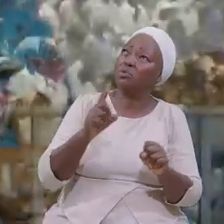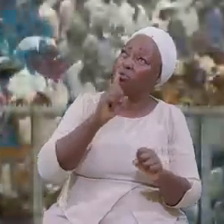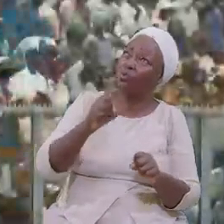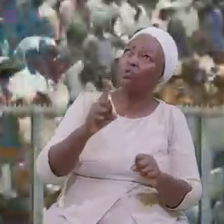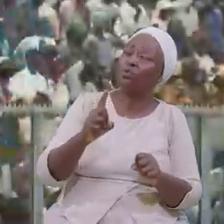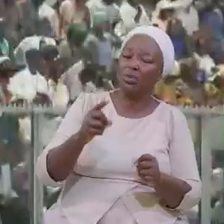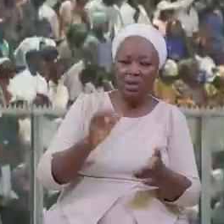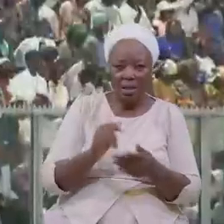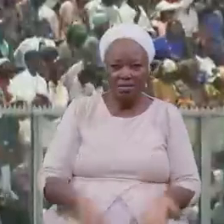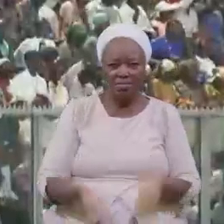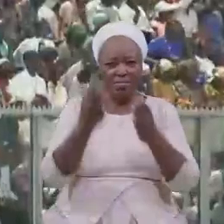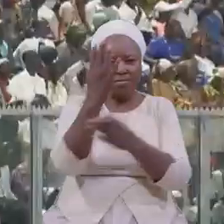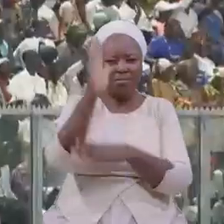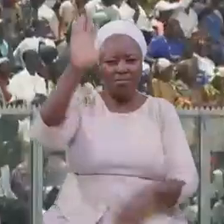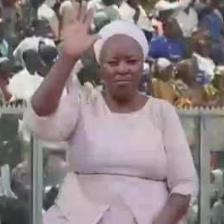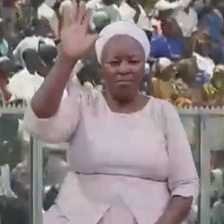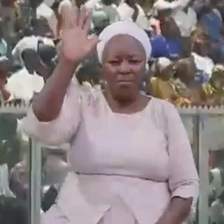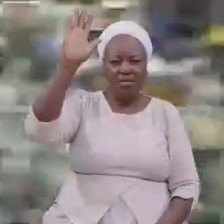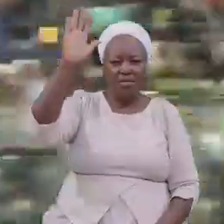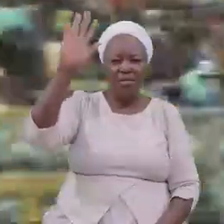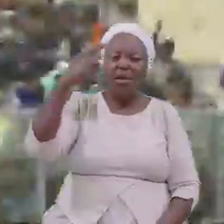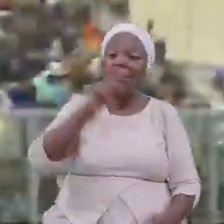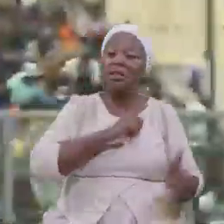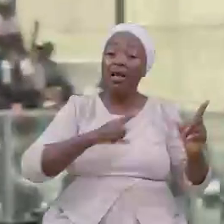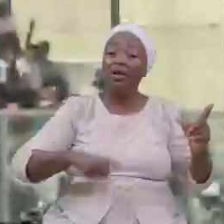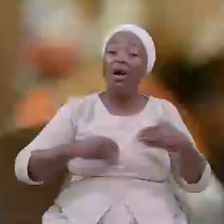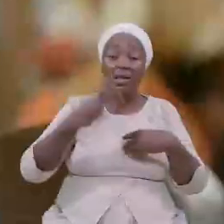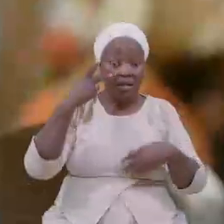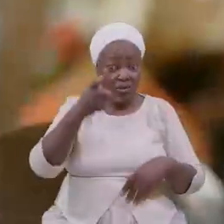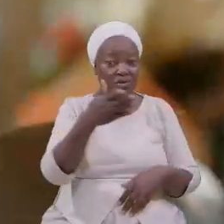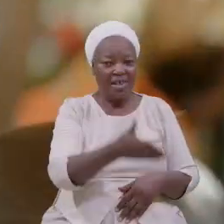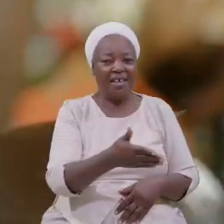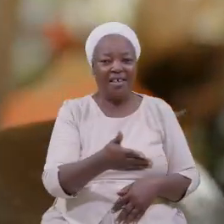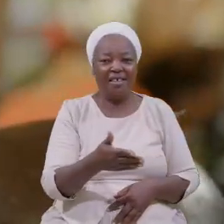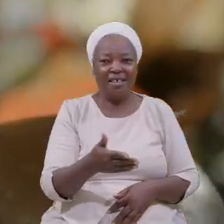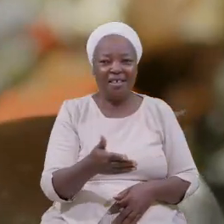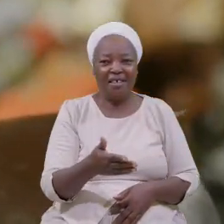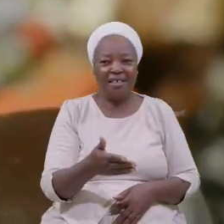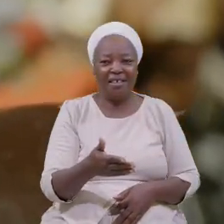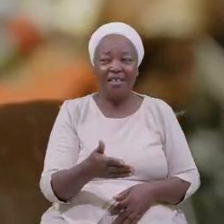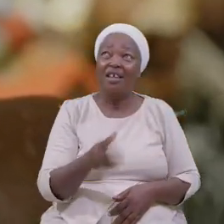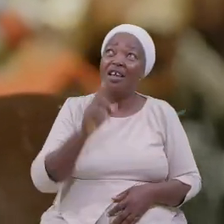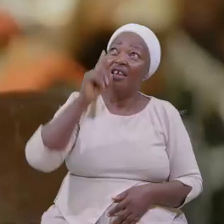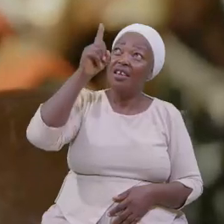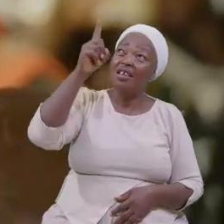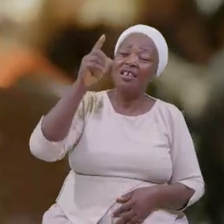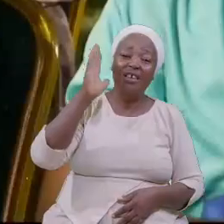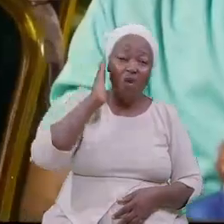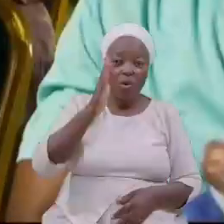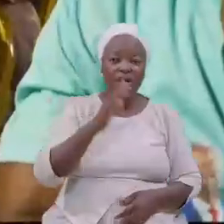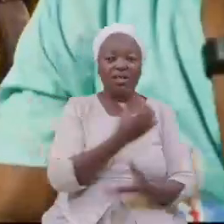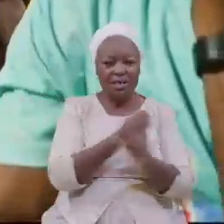Raise up that hand. The Lord has seen you there. He will save